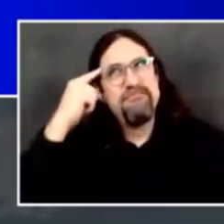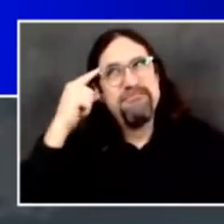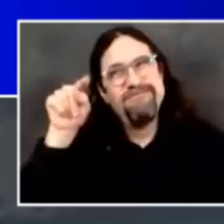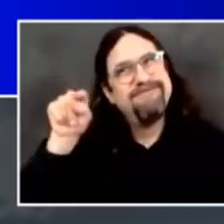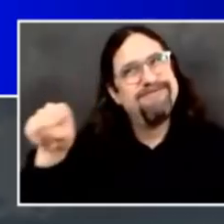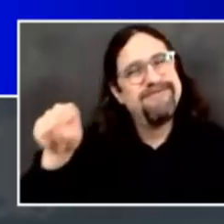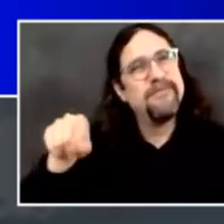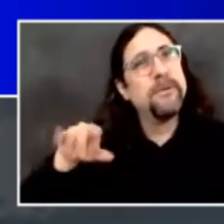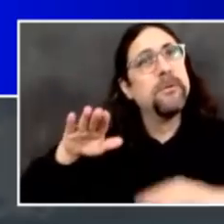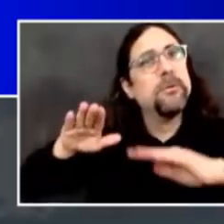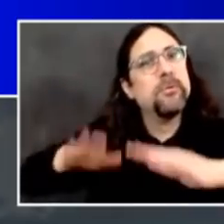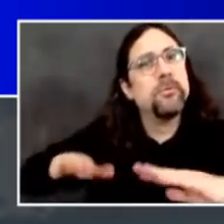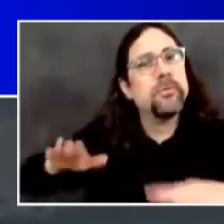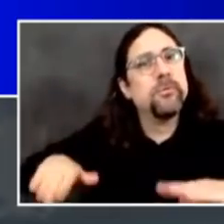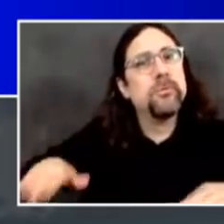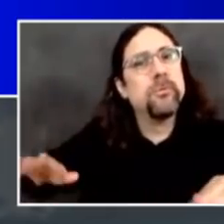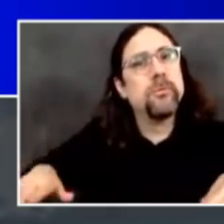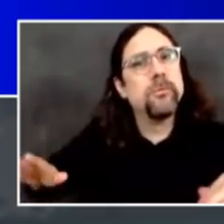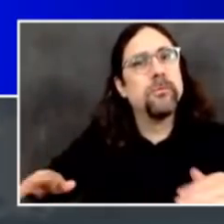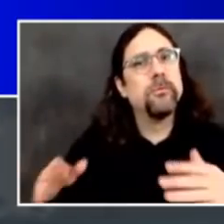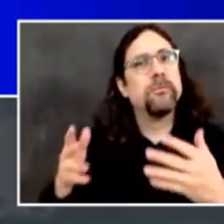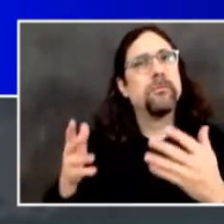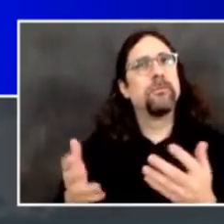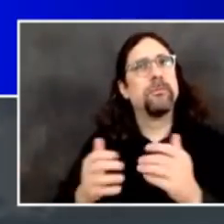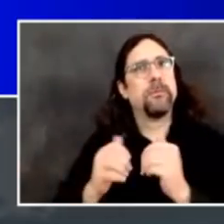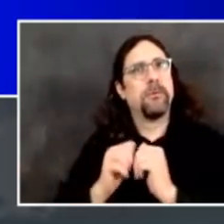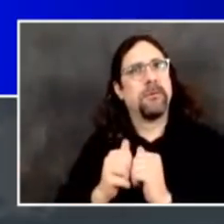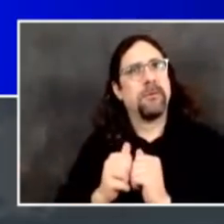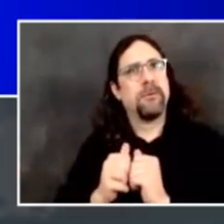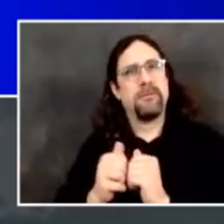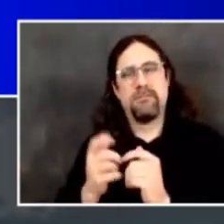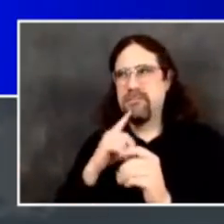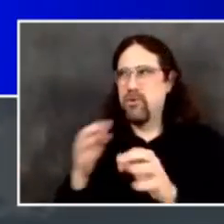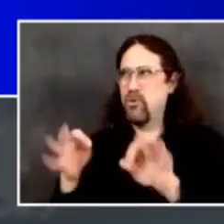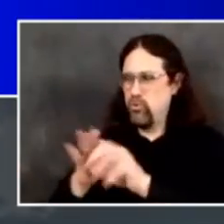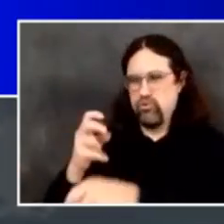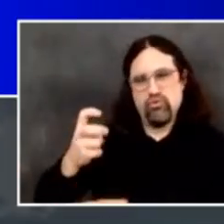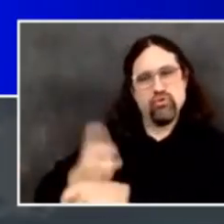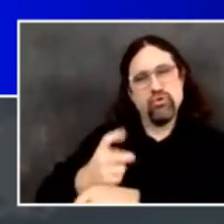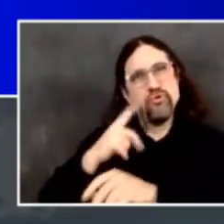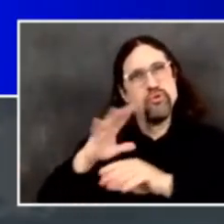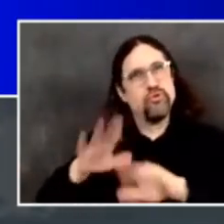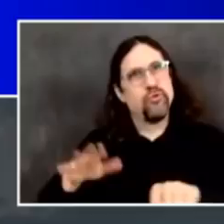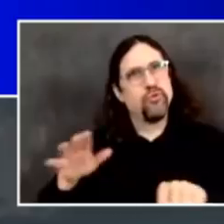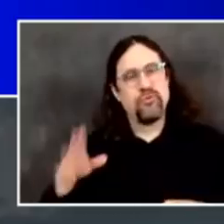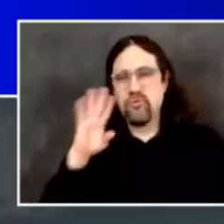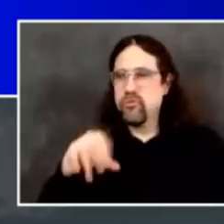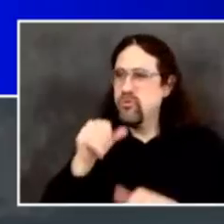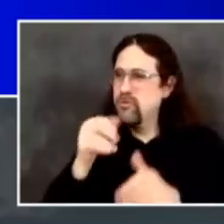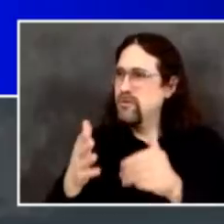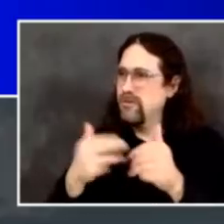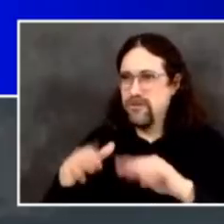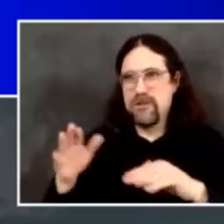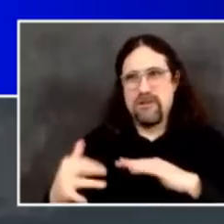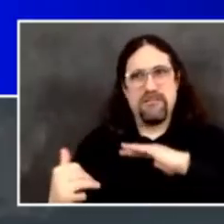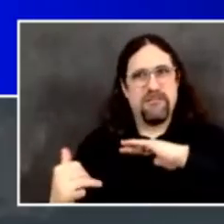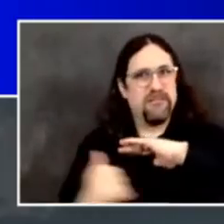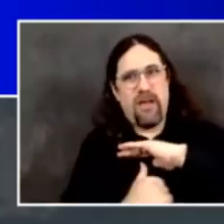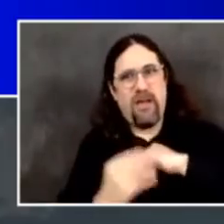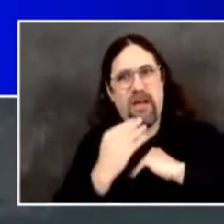think in some ways it's been particularly tough for them compared to everyone else. We all feel stir crazy. I think they feel it many times over.